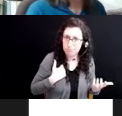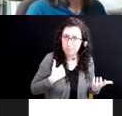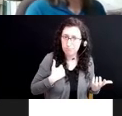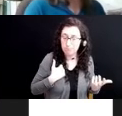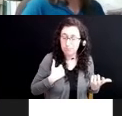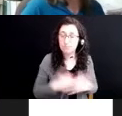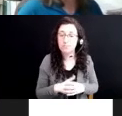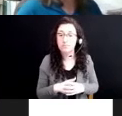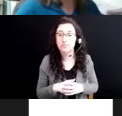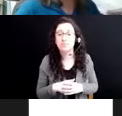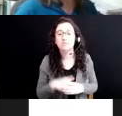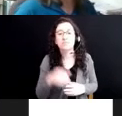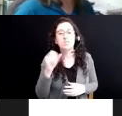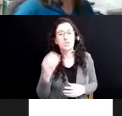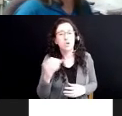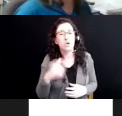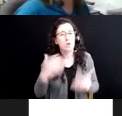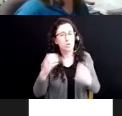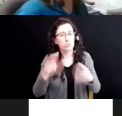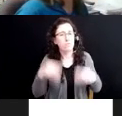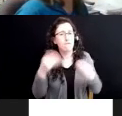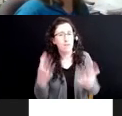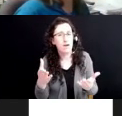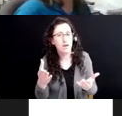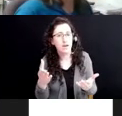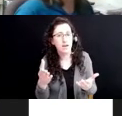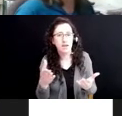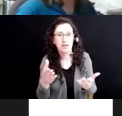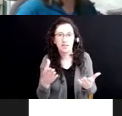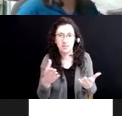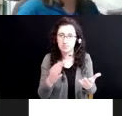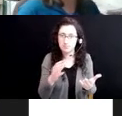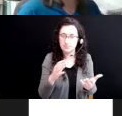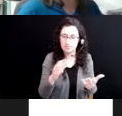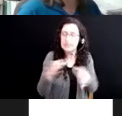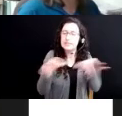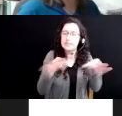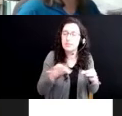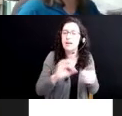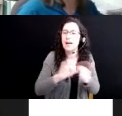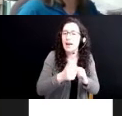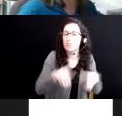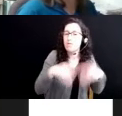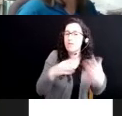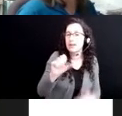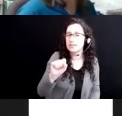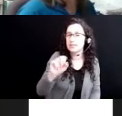I just wanted to talk about how to provide some snags and stumps. And so here are a couple of examples.